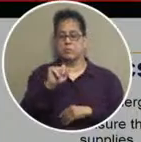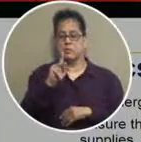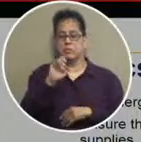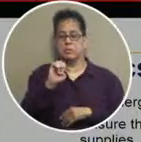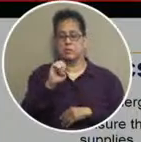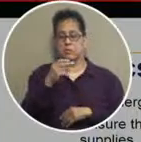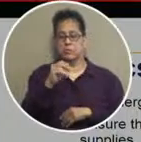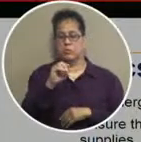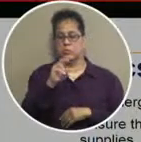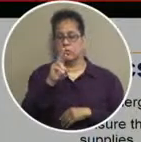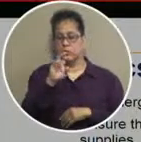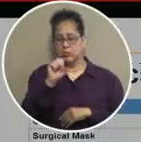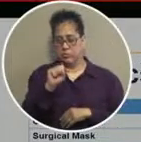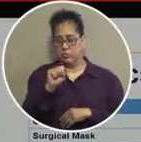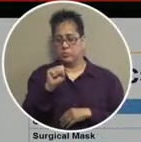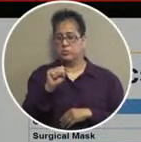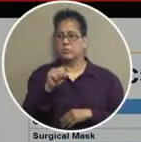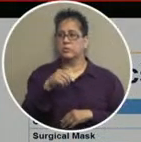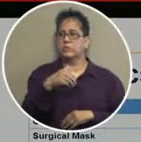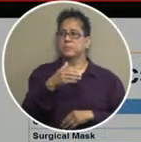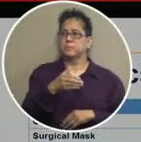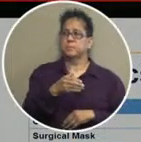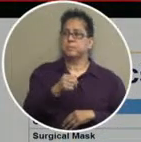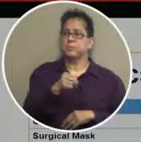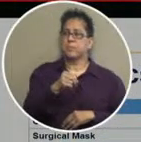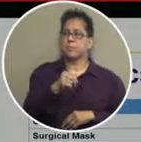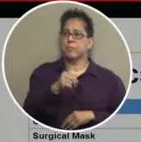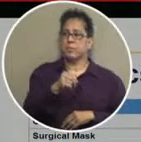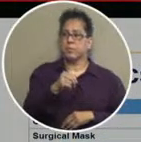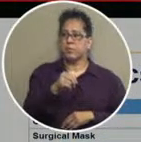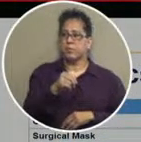city. Next slide, please.